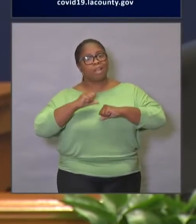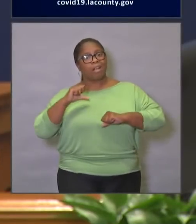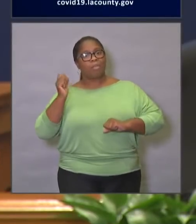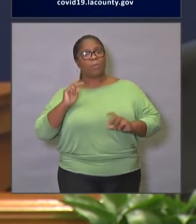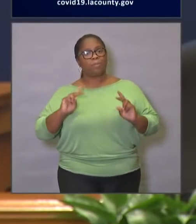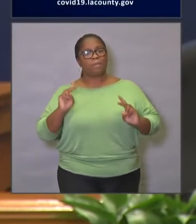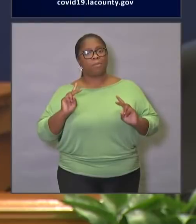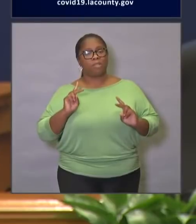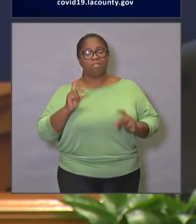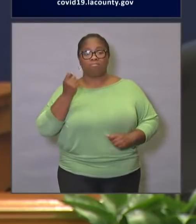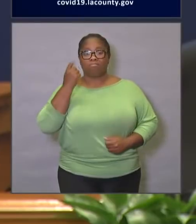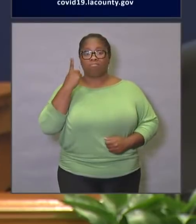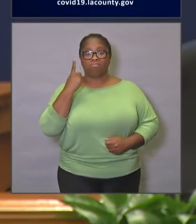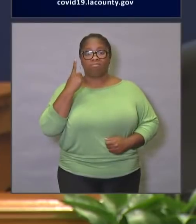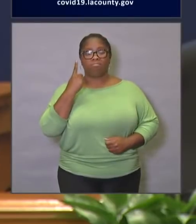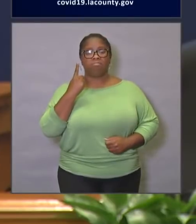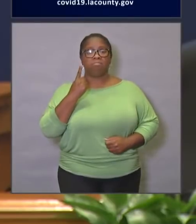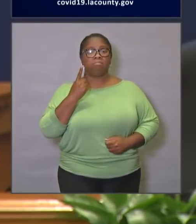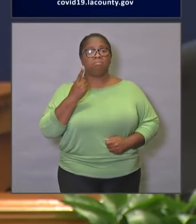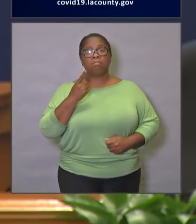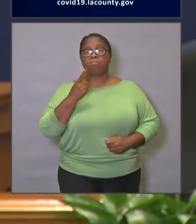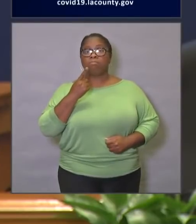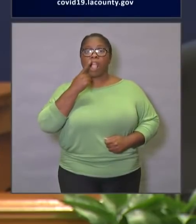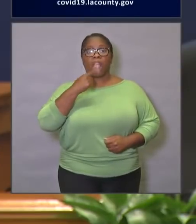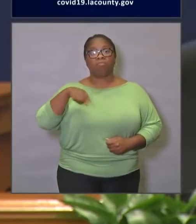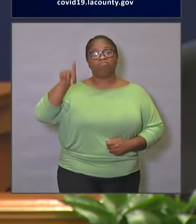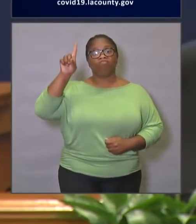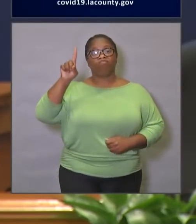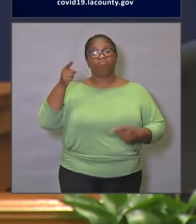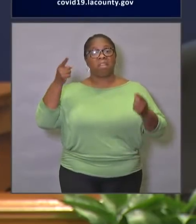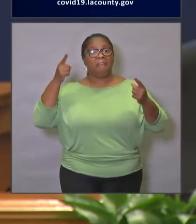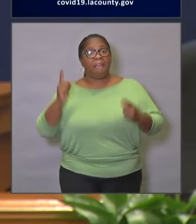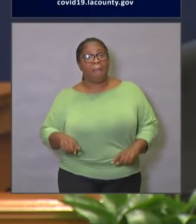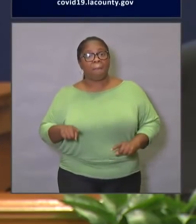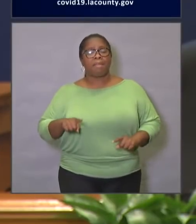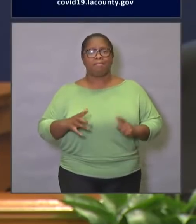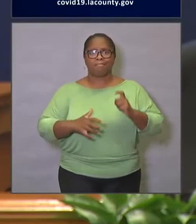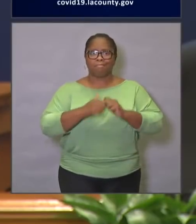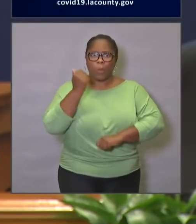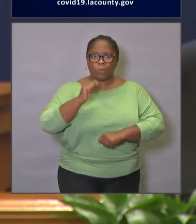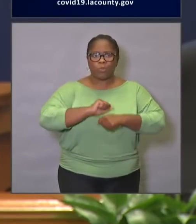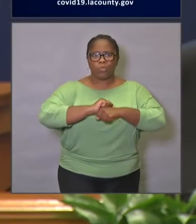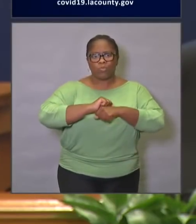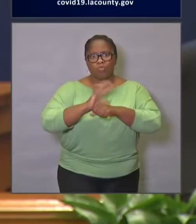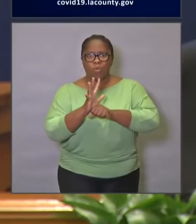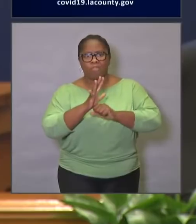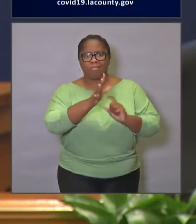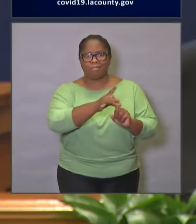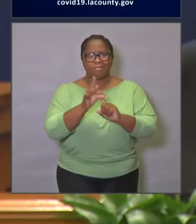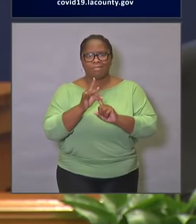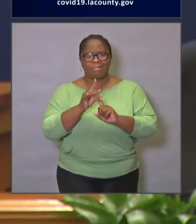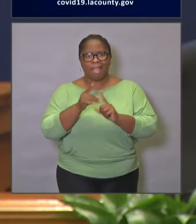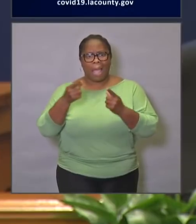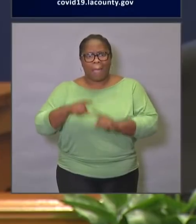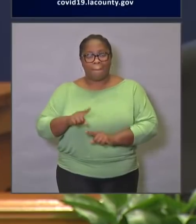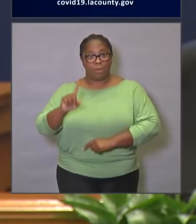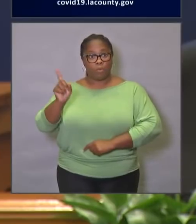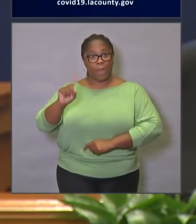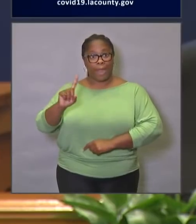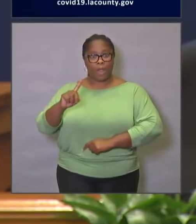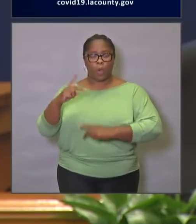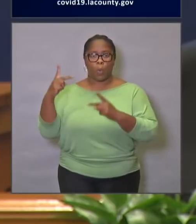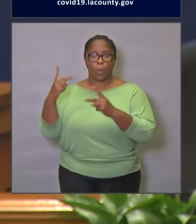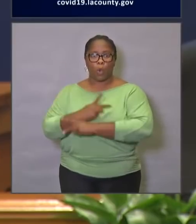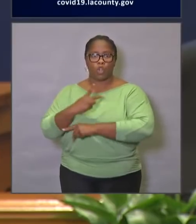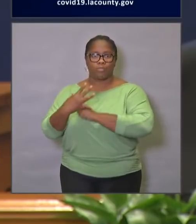not by happenstance that the majority of the COVID-19 cases align with areas that endure the most poverty in our